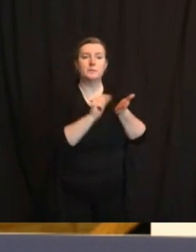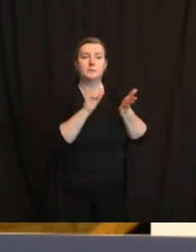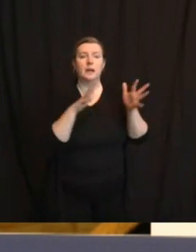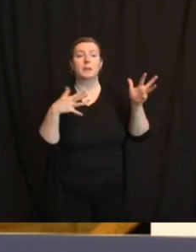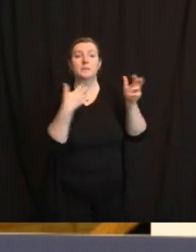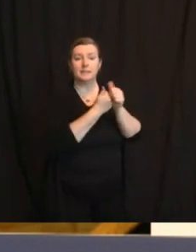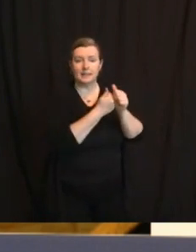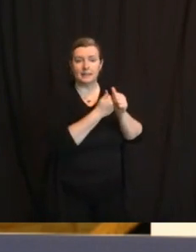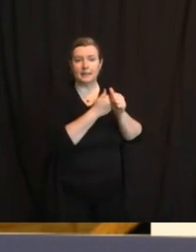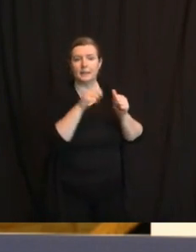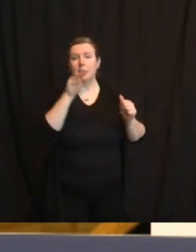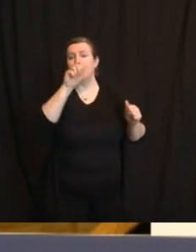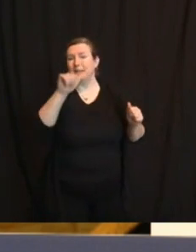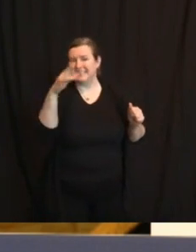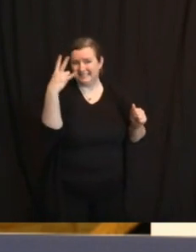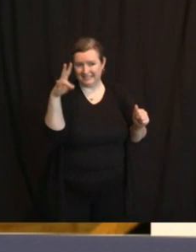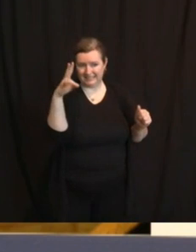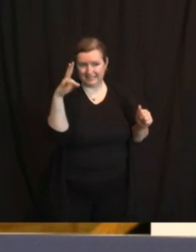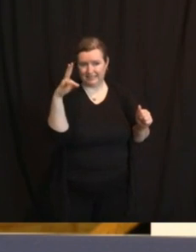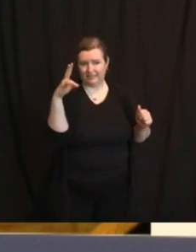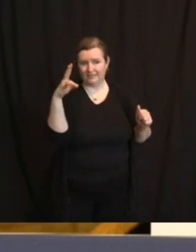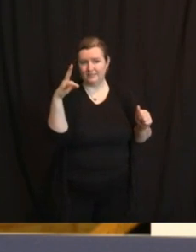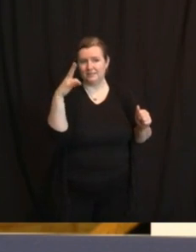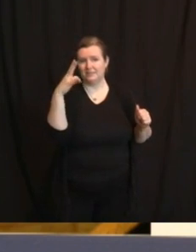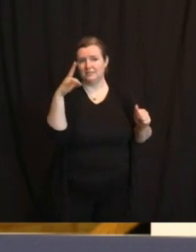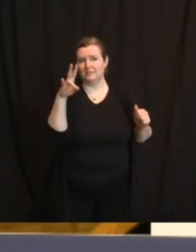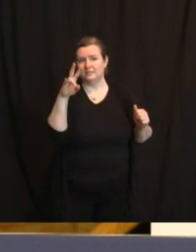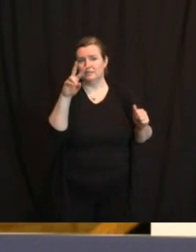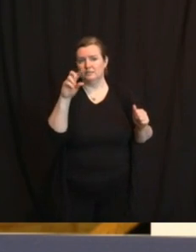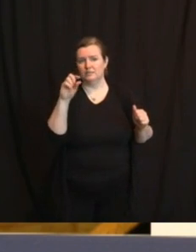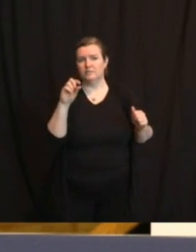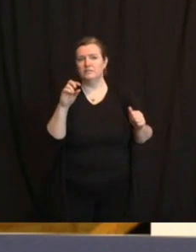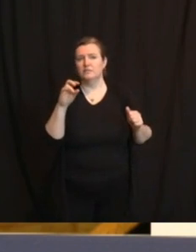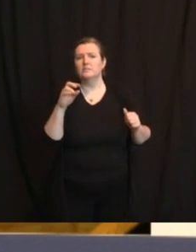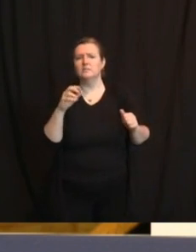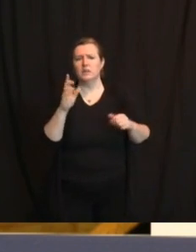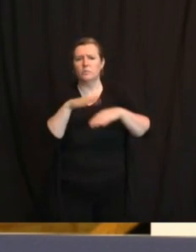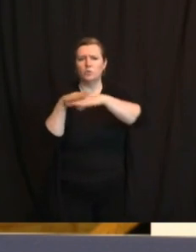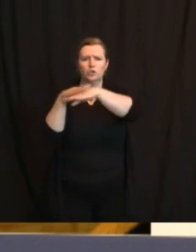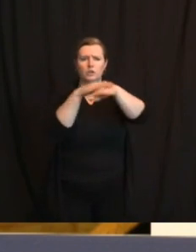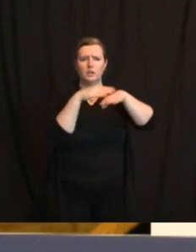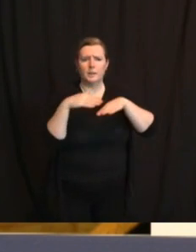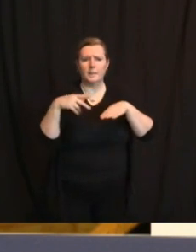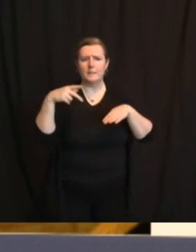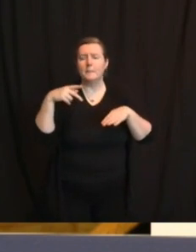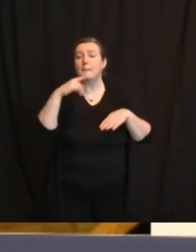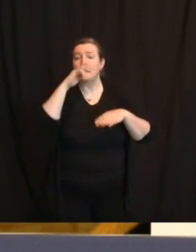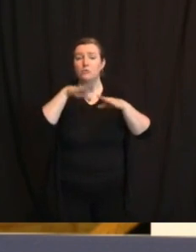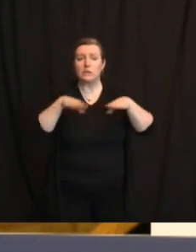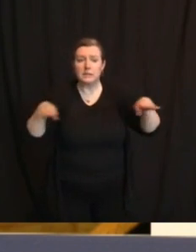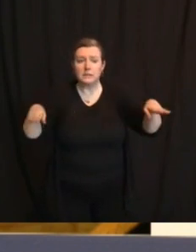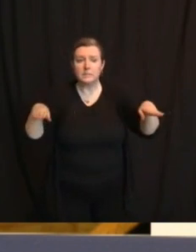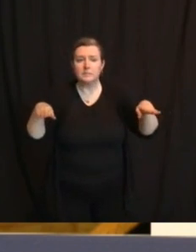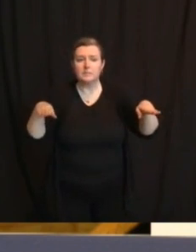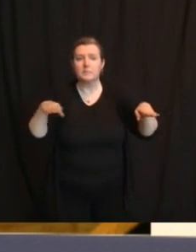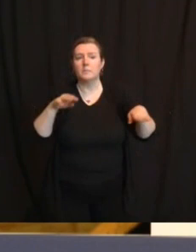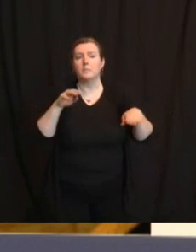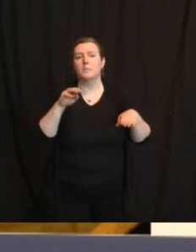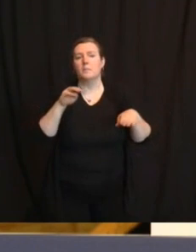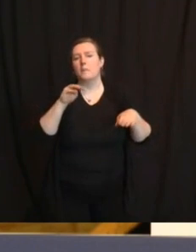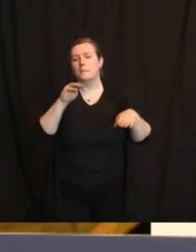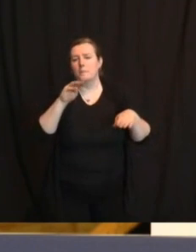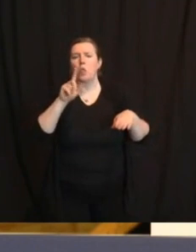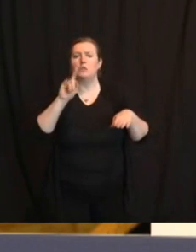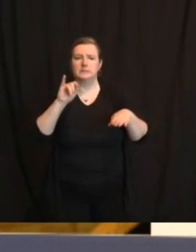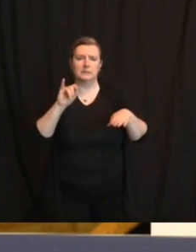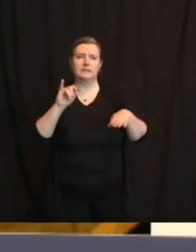to all clinicians to alert them to be aware of pediatric multi-system inflammatory syndrome